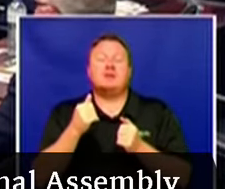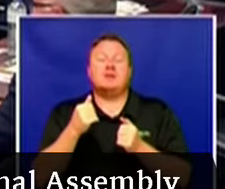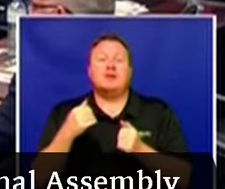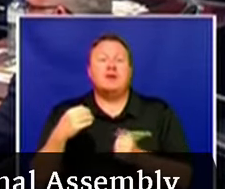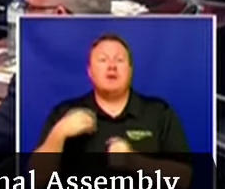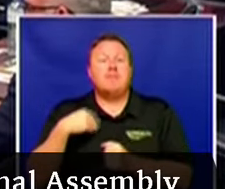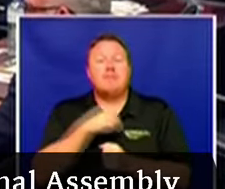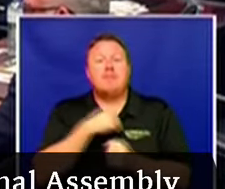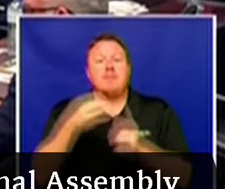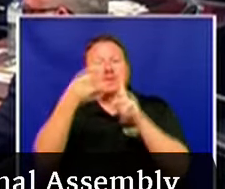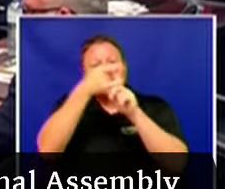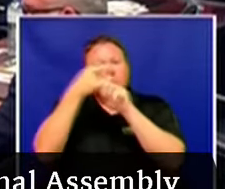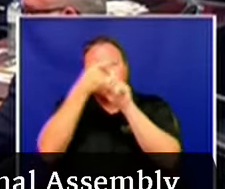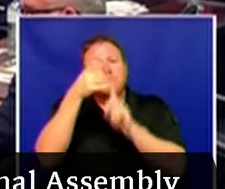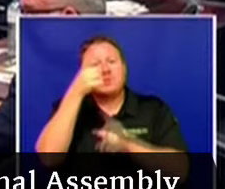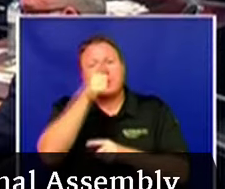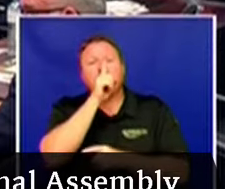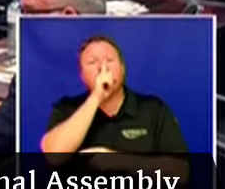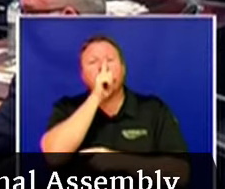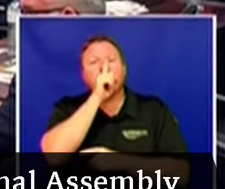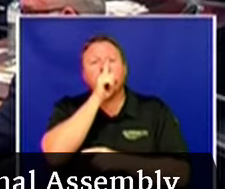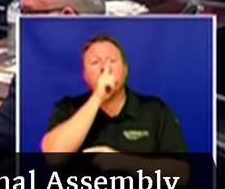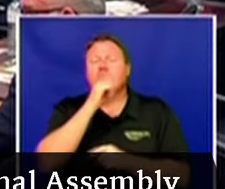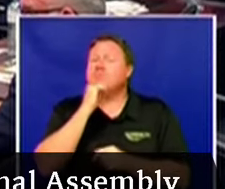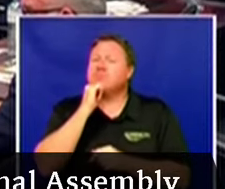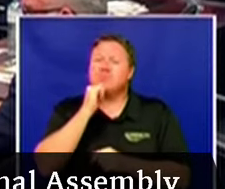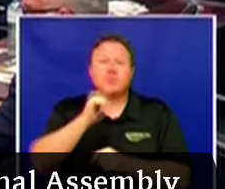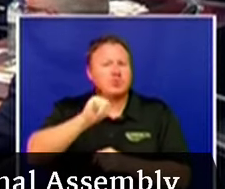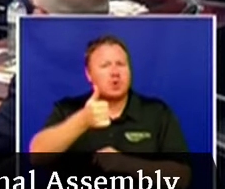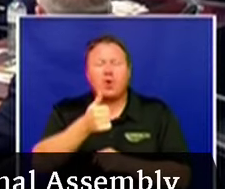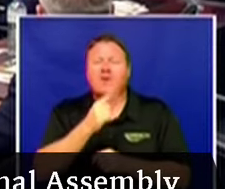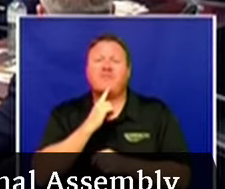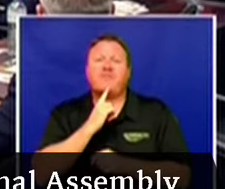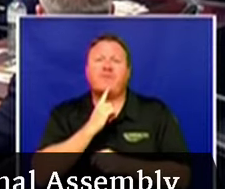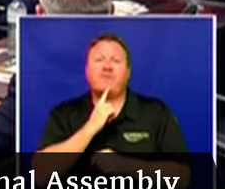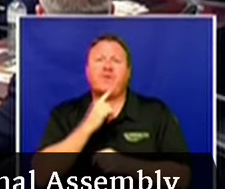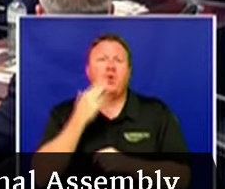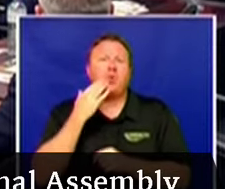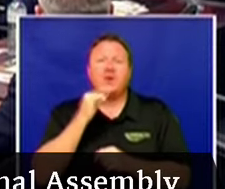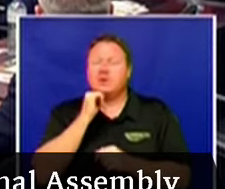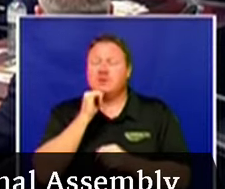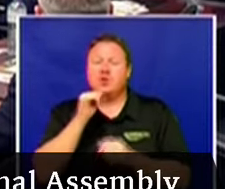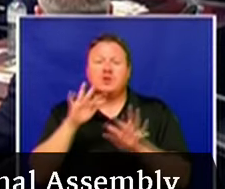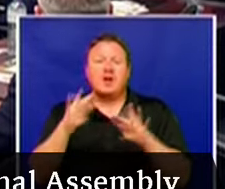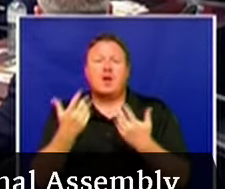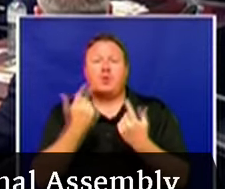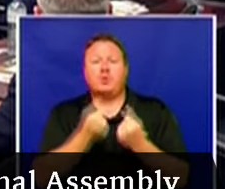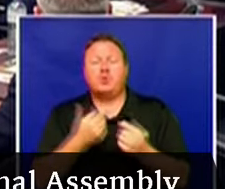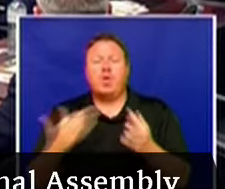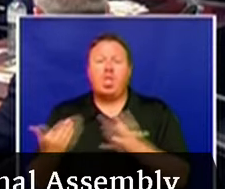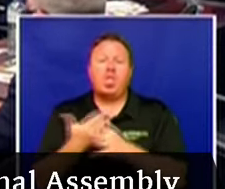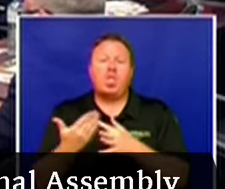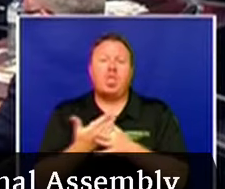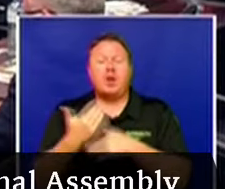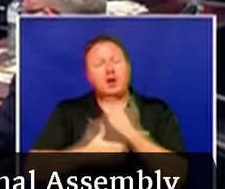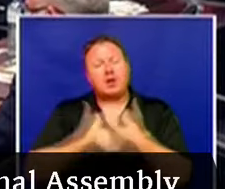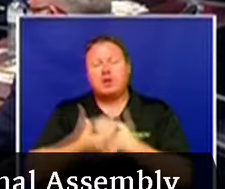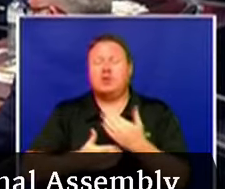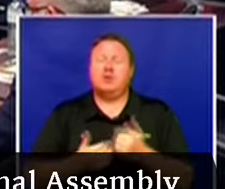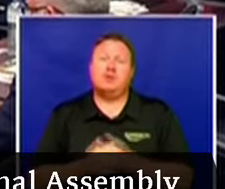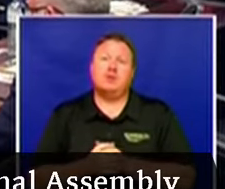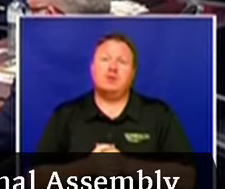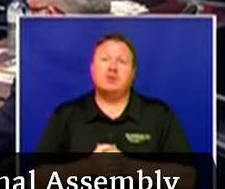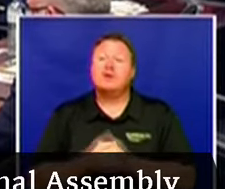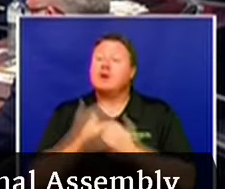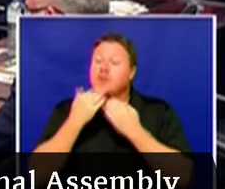the virtual platform that please do not switch on your microphones when you are not recognized to do so. You are disrupting the proceedings.